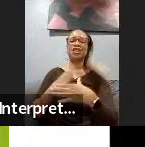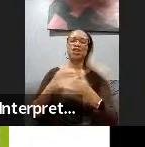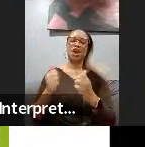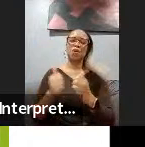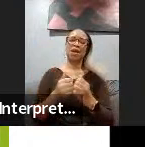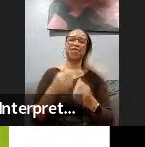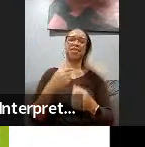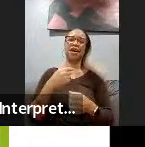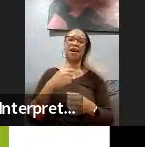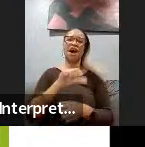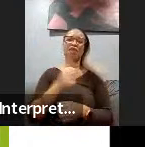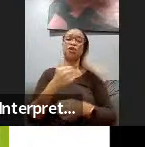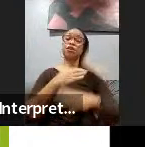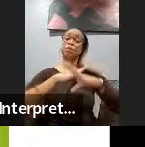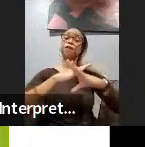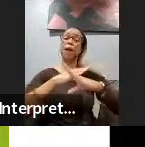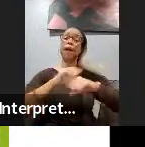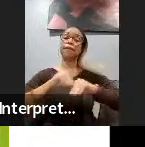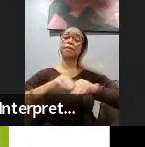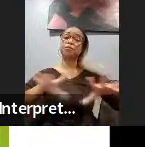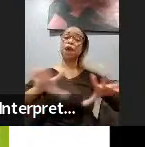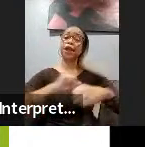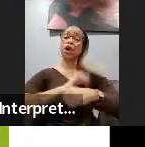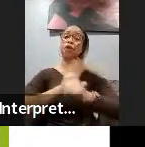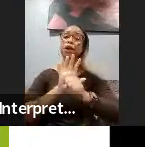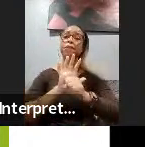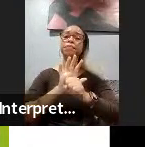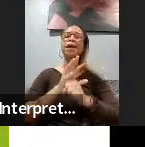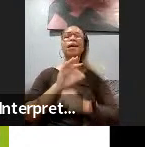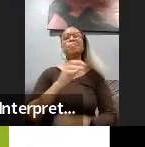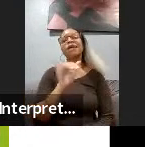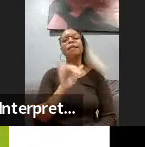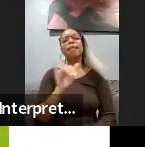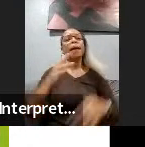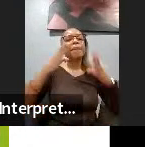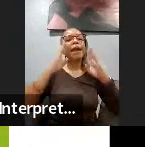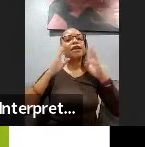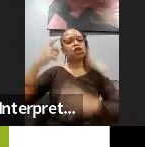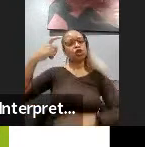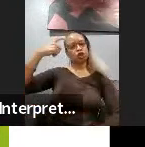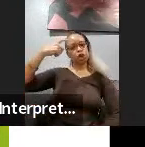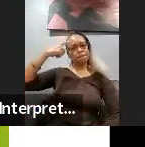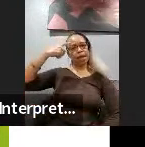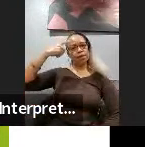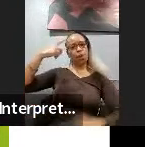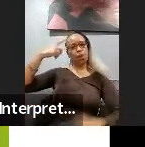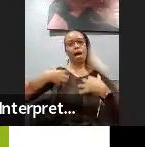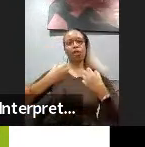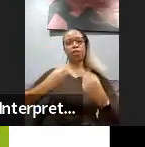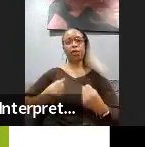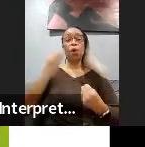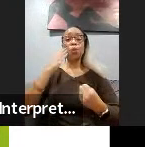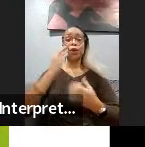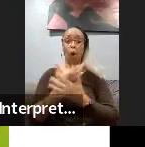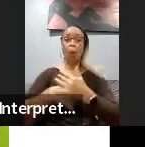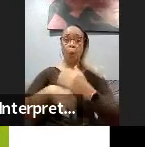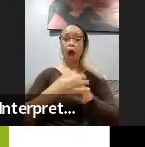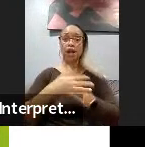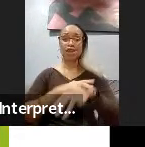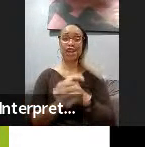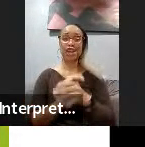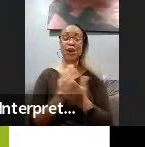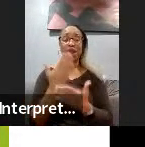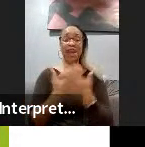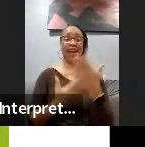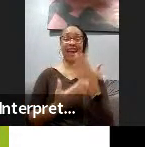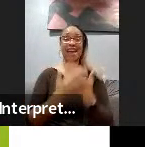spreading COVID. But you'll also see things like, pay attention to your mental health. We know washing your hands isn't necessarily the high priority